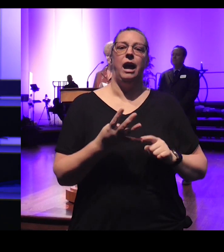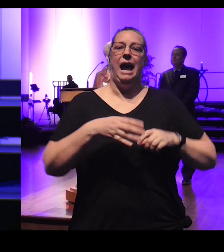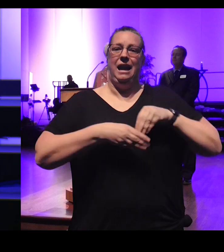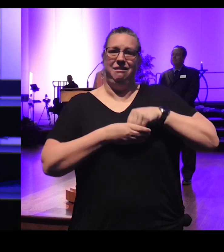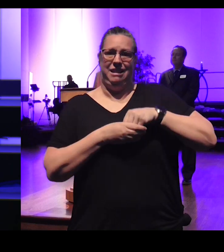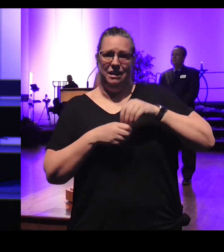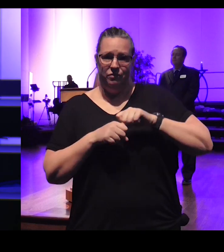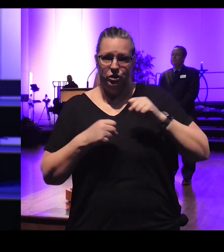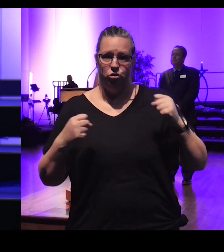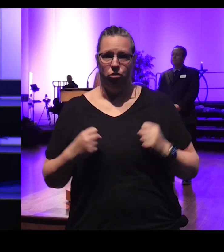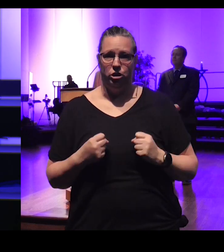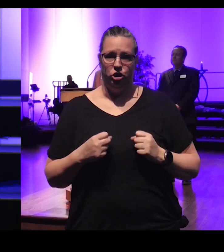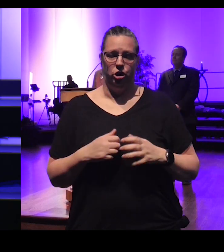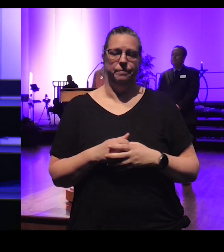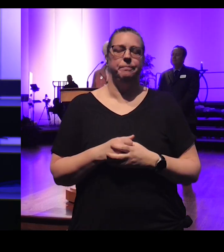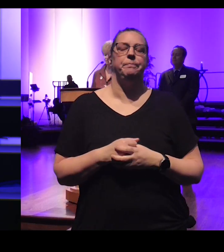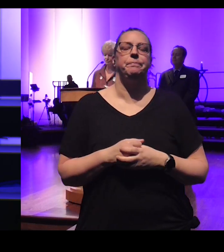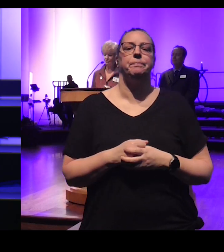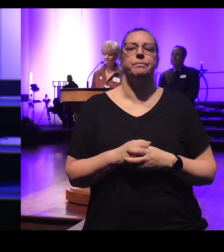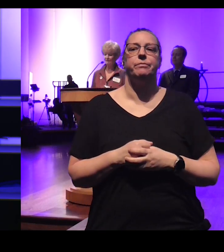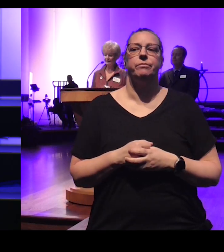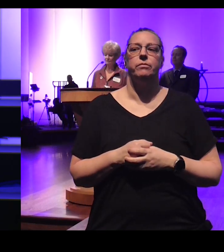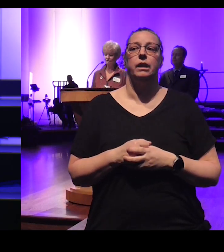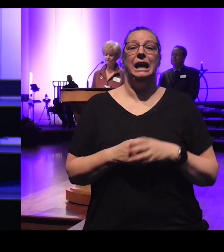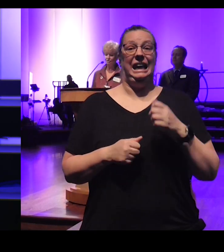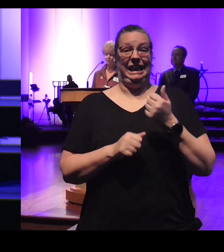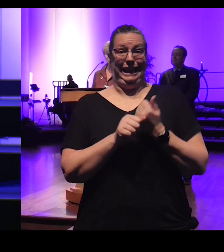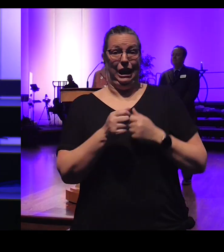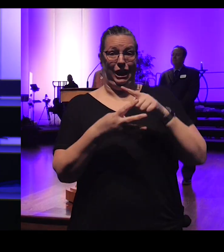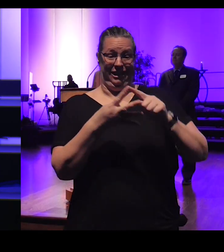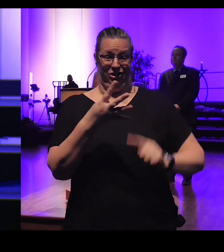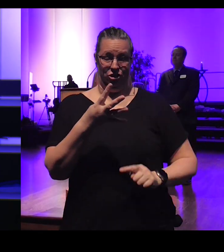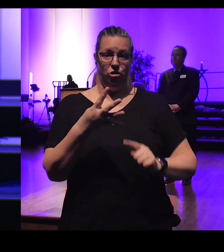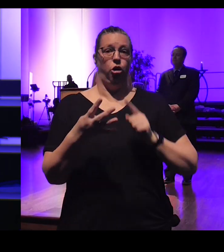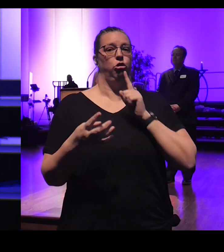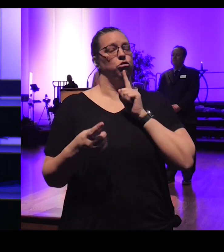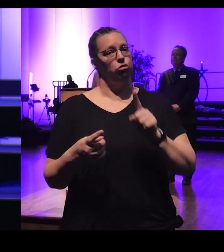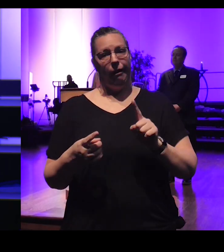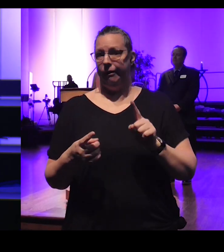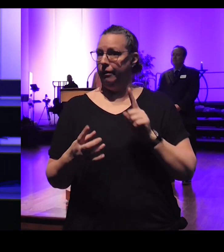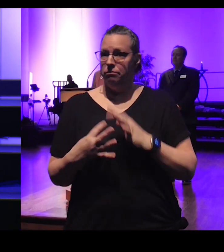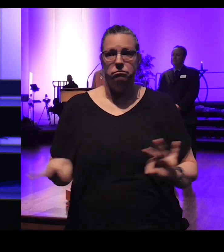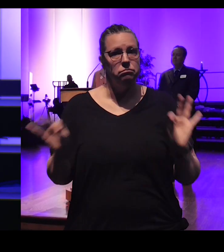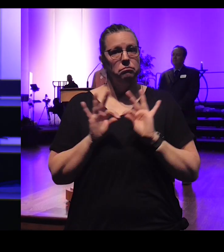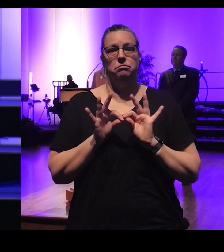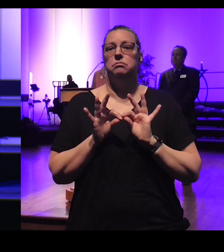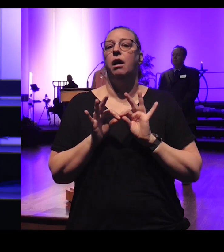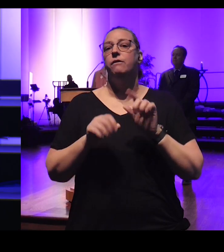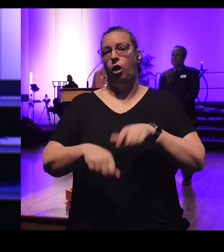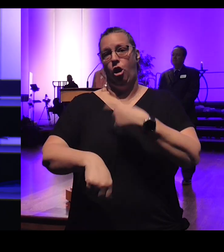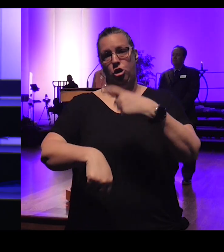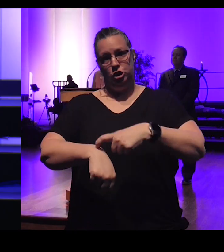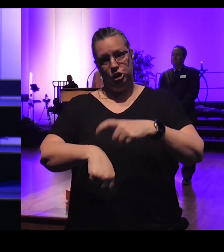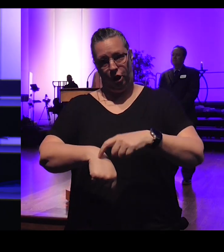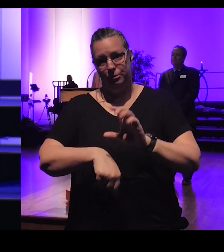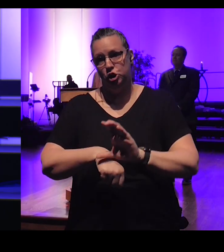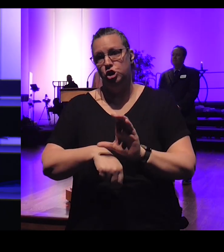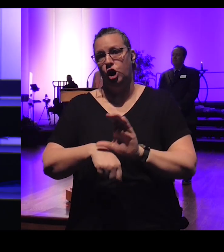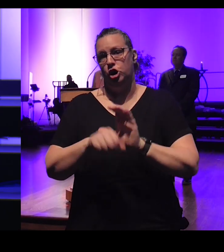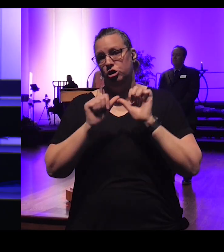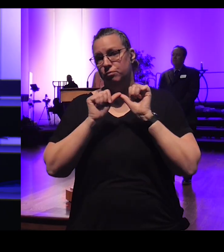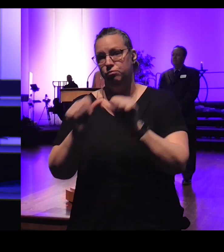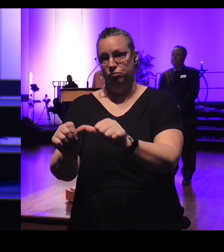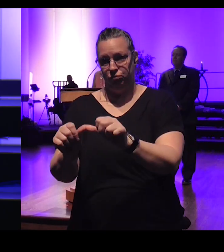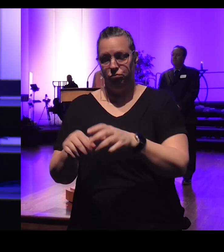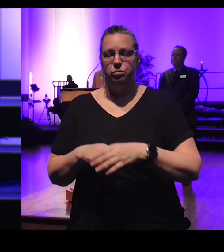infrastructure. Each of these pillars are vital to the long-term well-being of our church. In 2022,